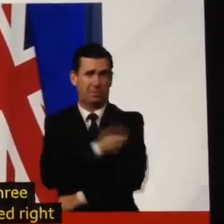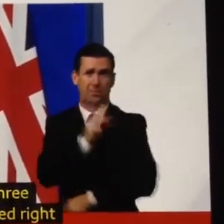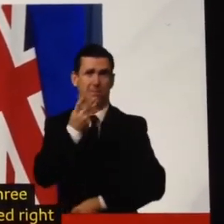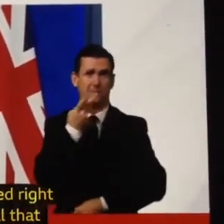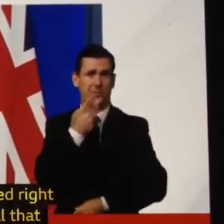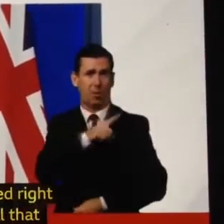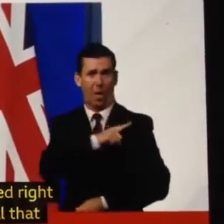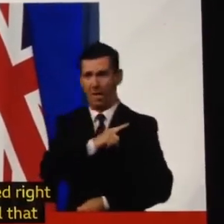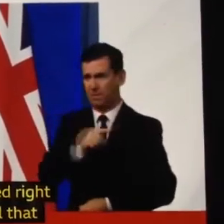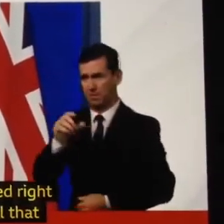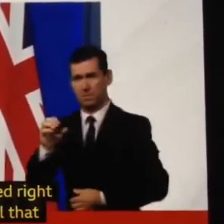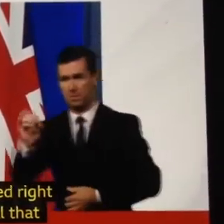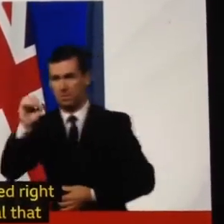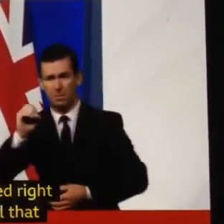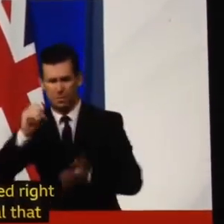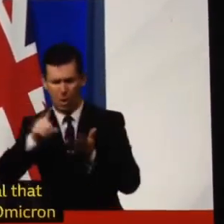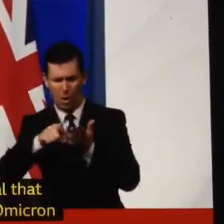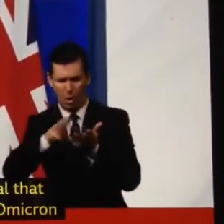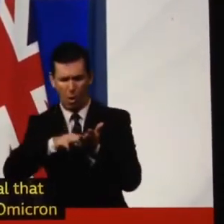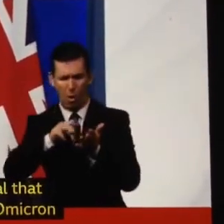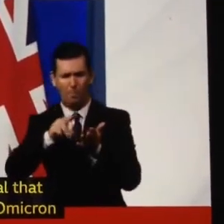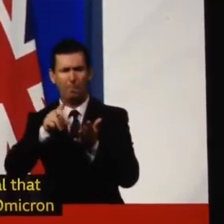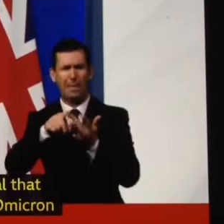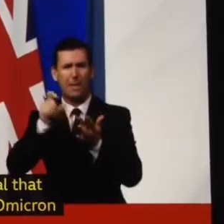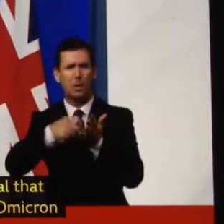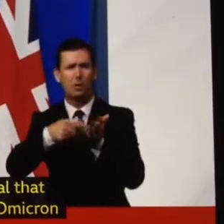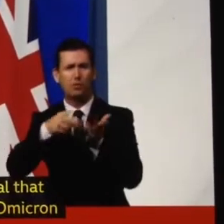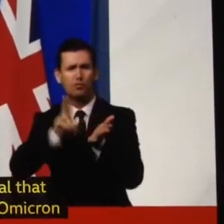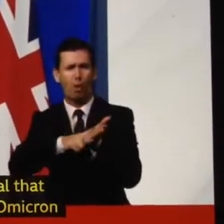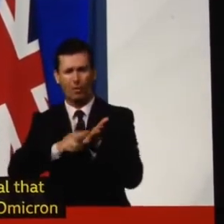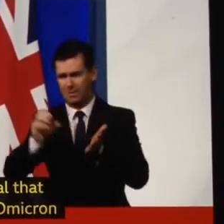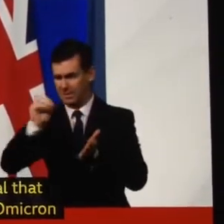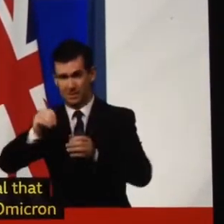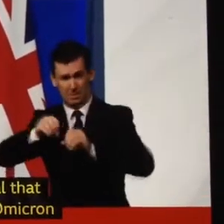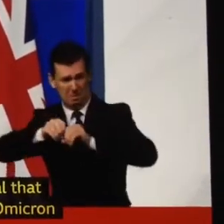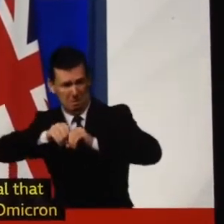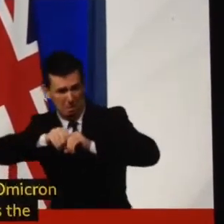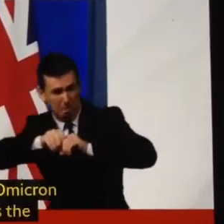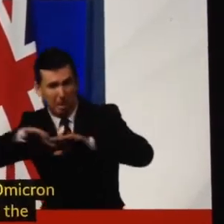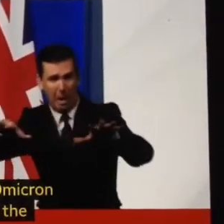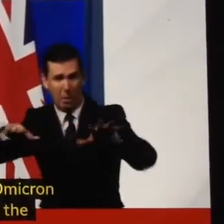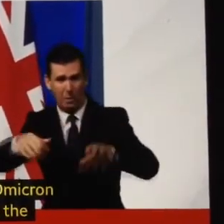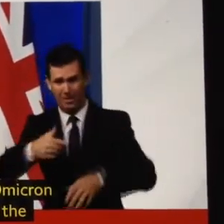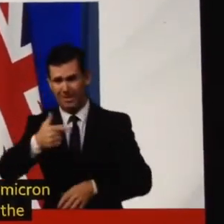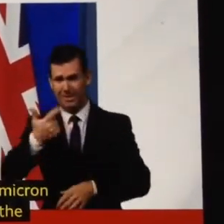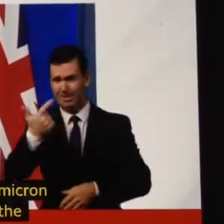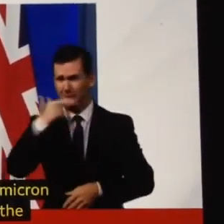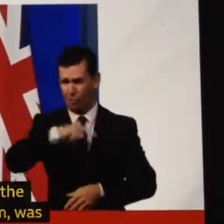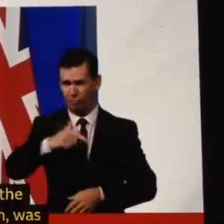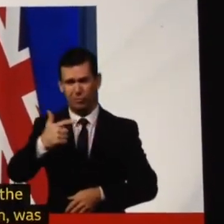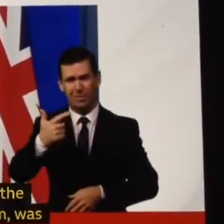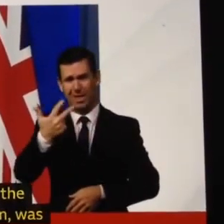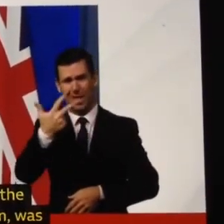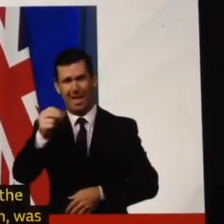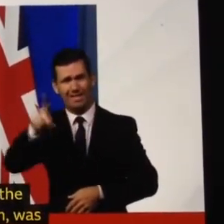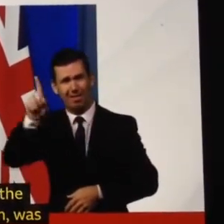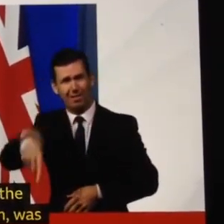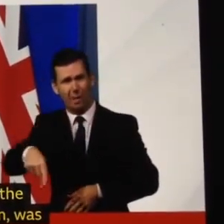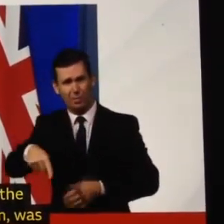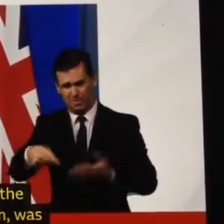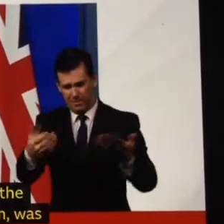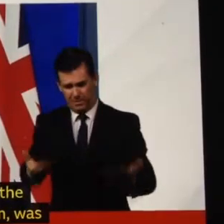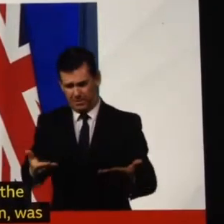in across the whole of our United Kingdom, with over 780,000 COVID cases today, the highest